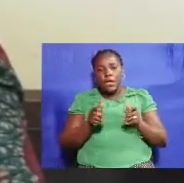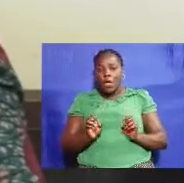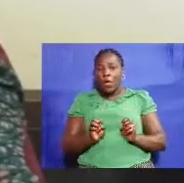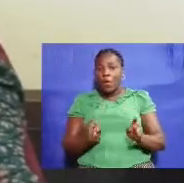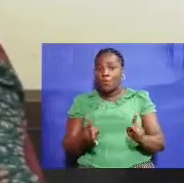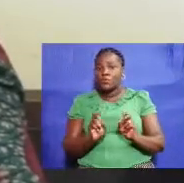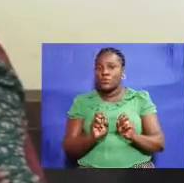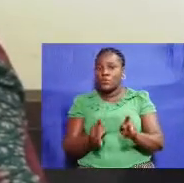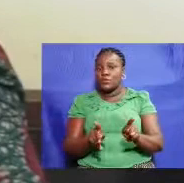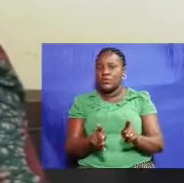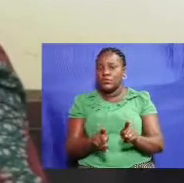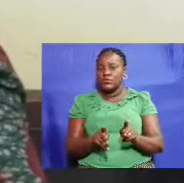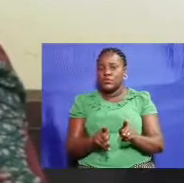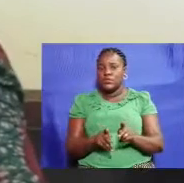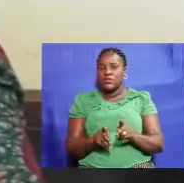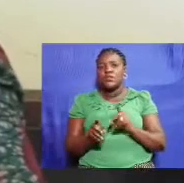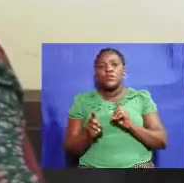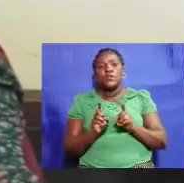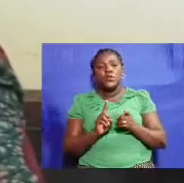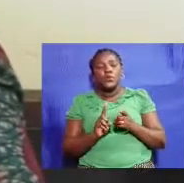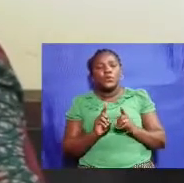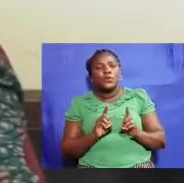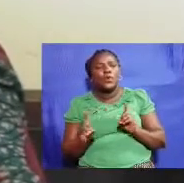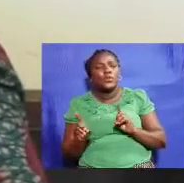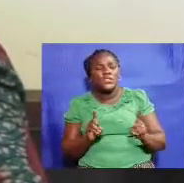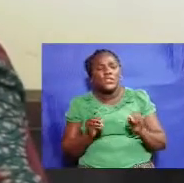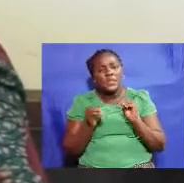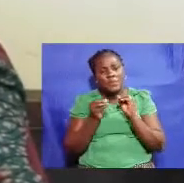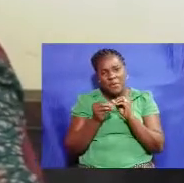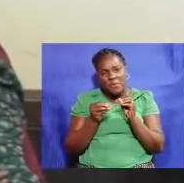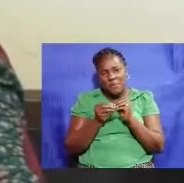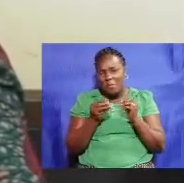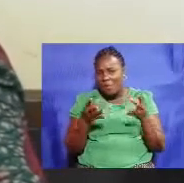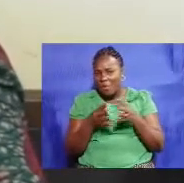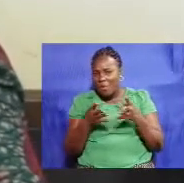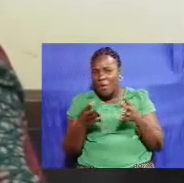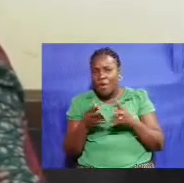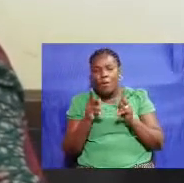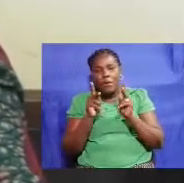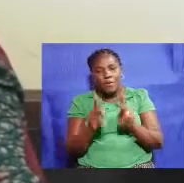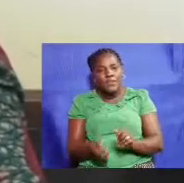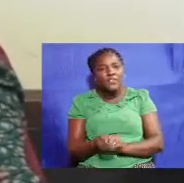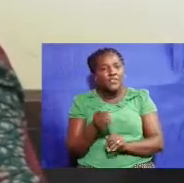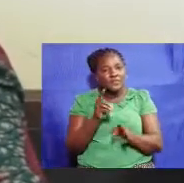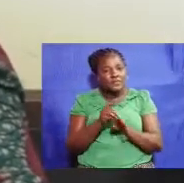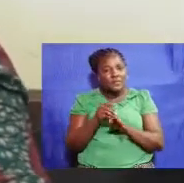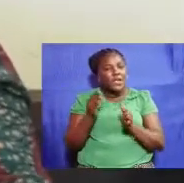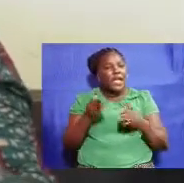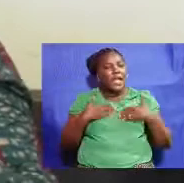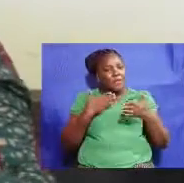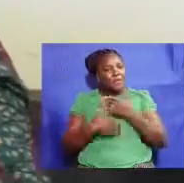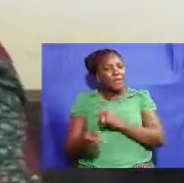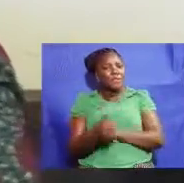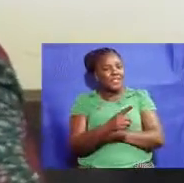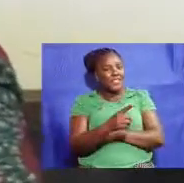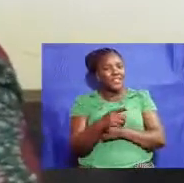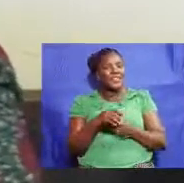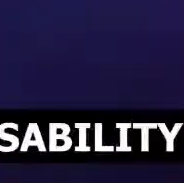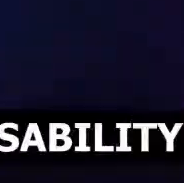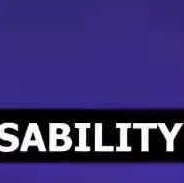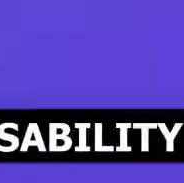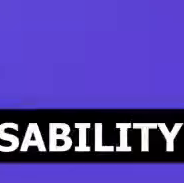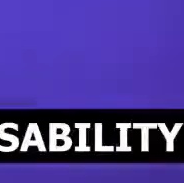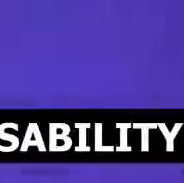doors for him to be able to do more for persons with disability. Happy